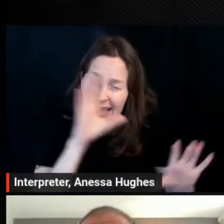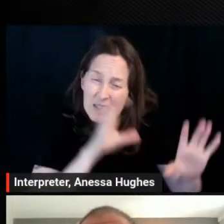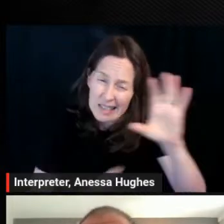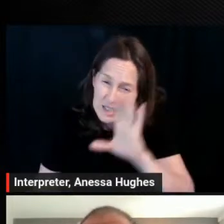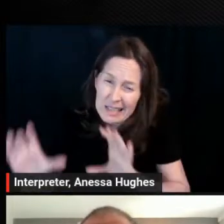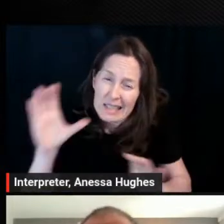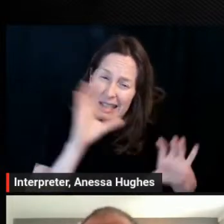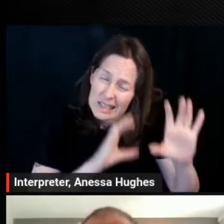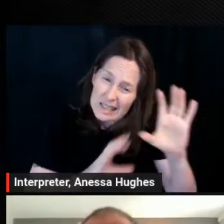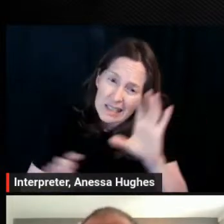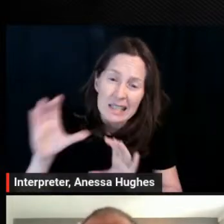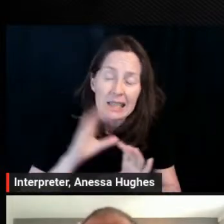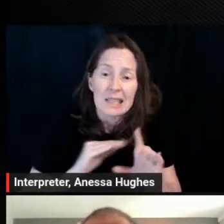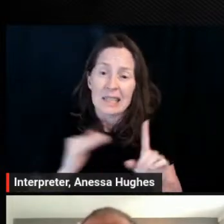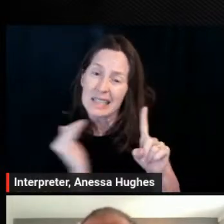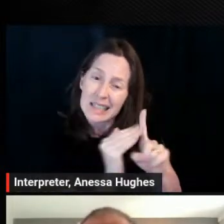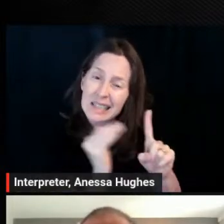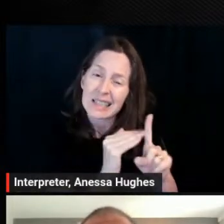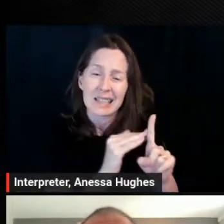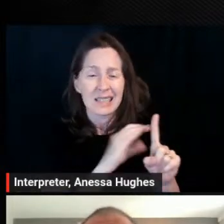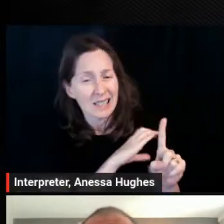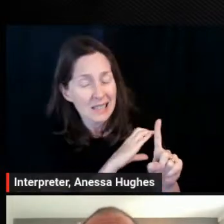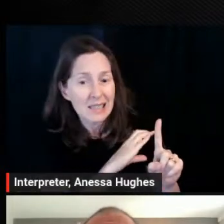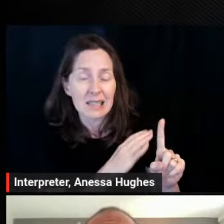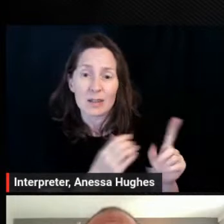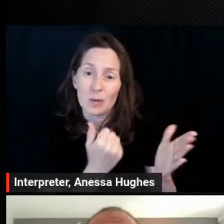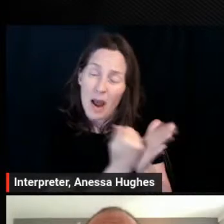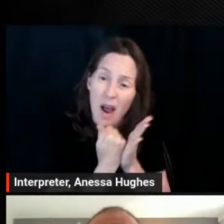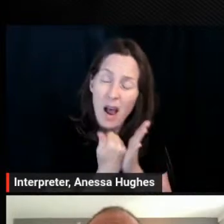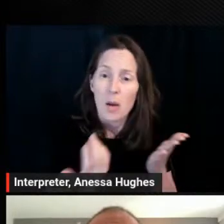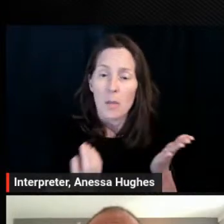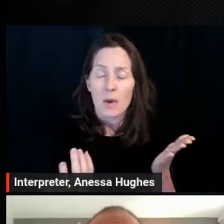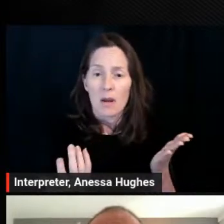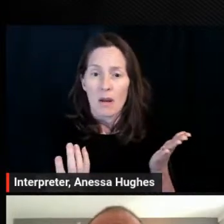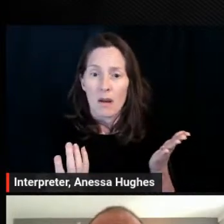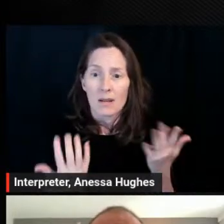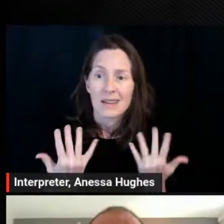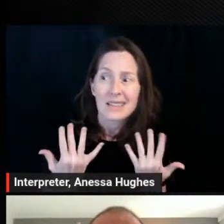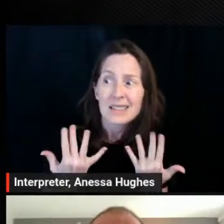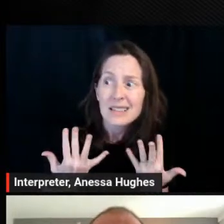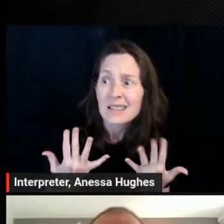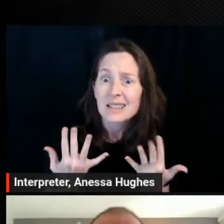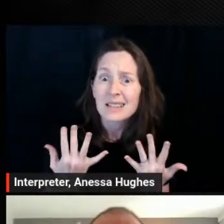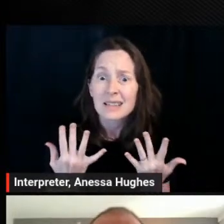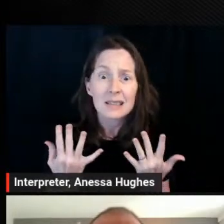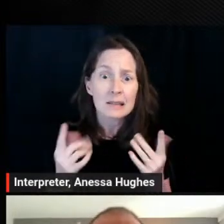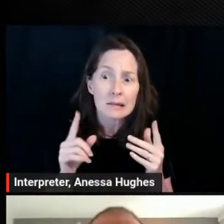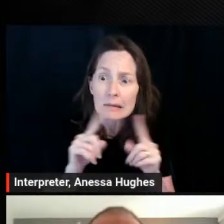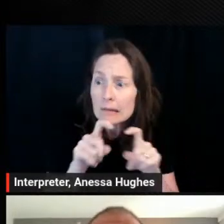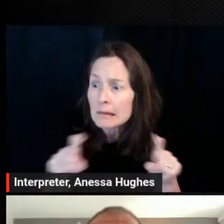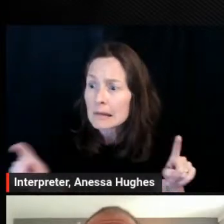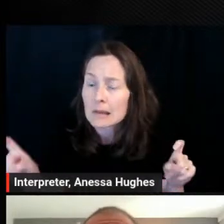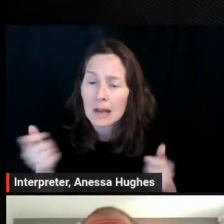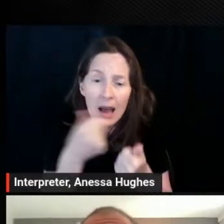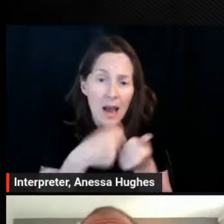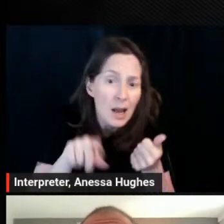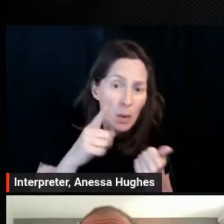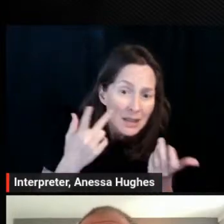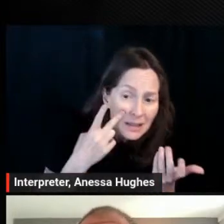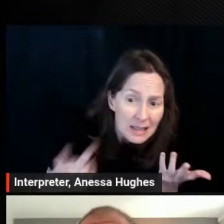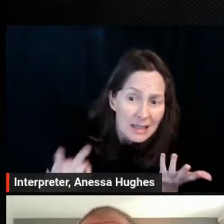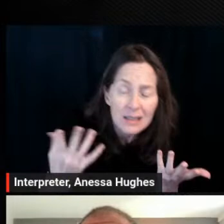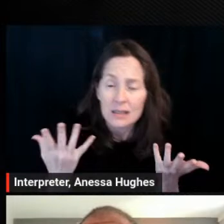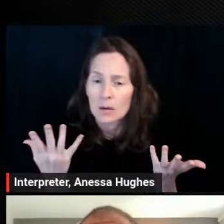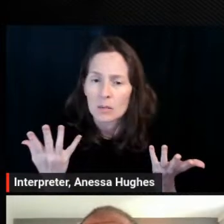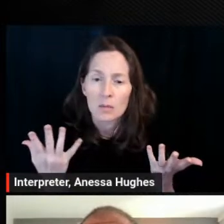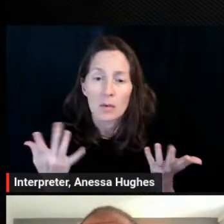and advertised. They waited in earnest for news, but usually nothing and no